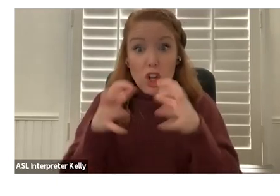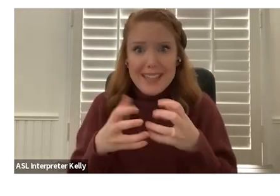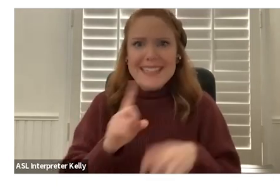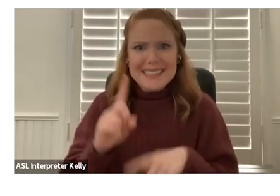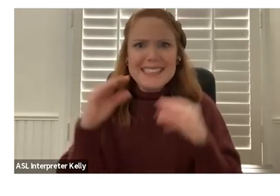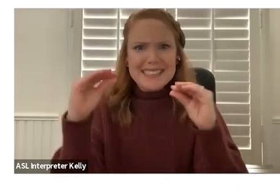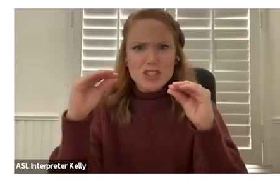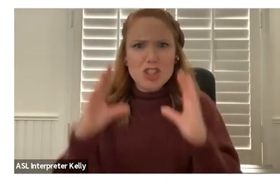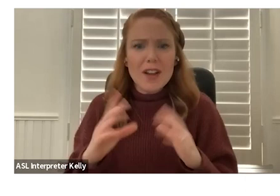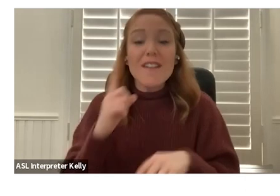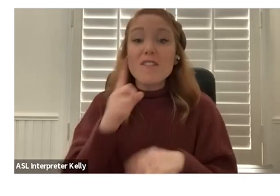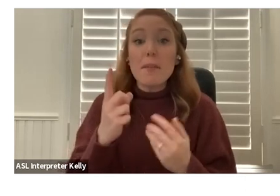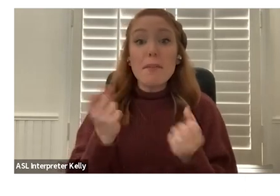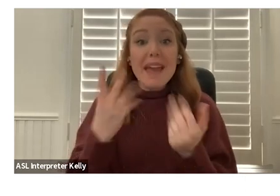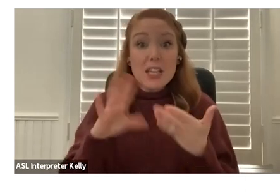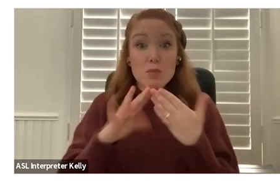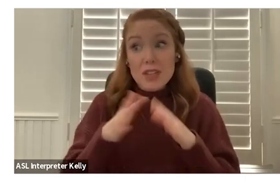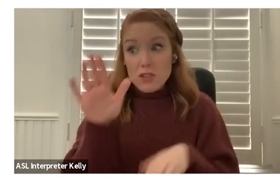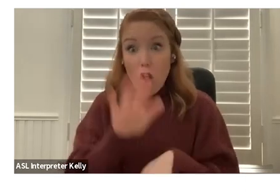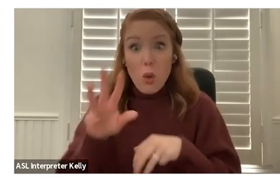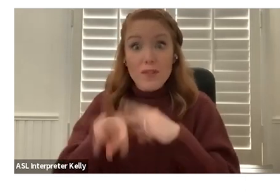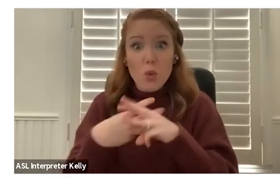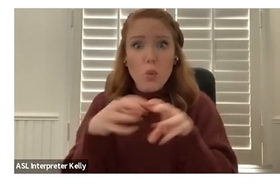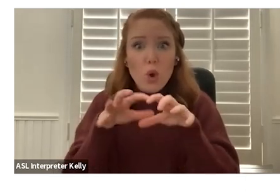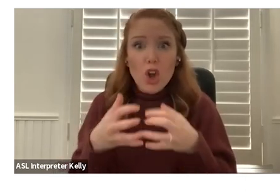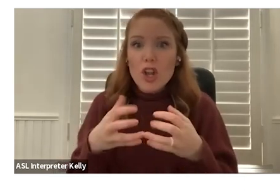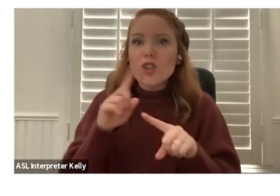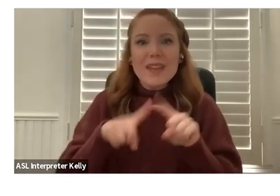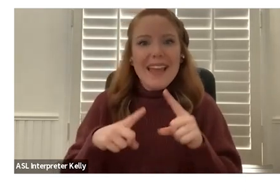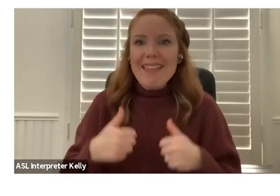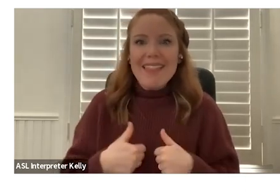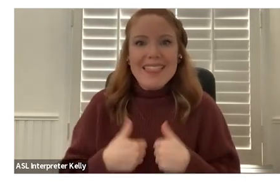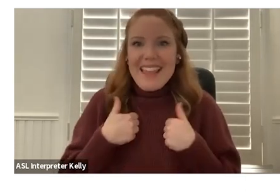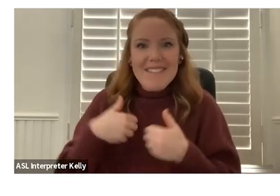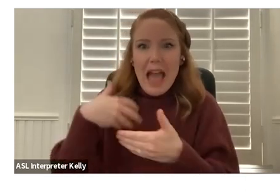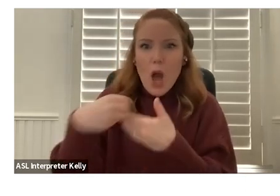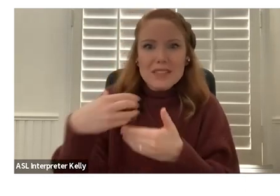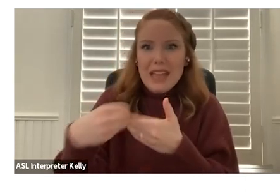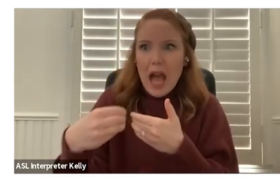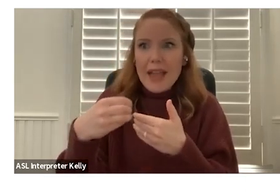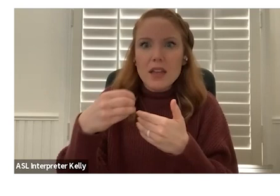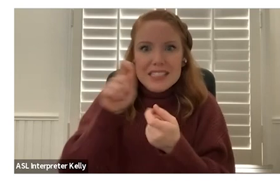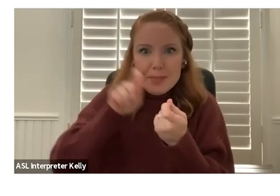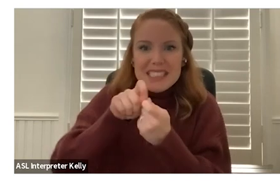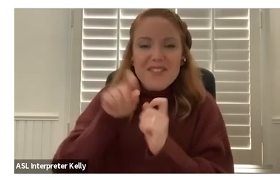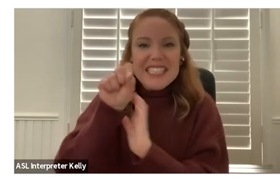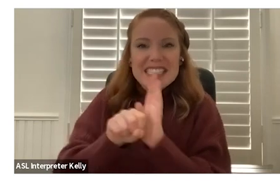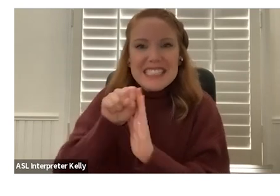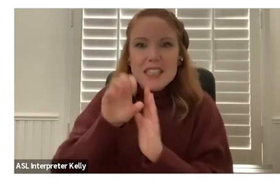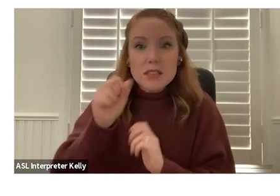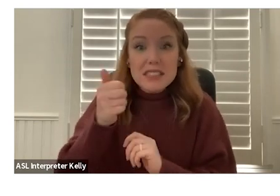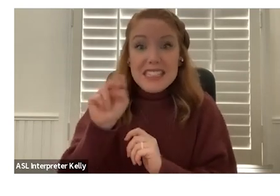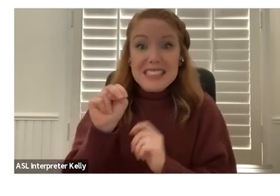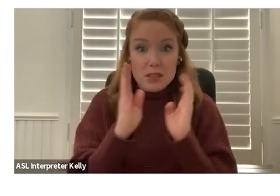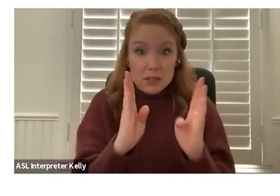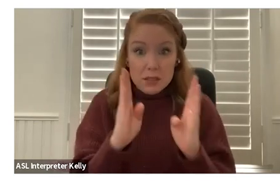settler colonial reality, which has given us the false impression that if we have access to everything all the time, it's actually better for us, but it's